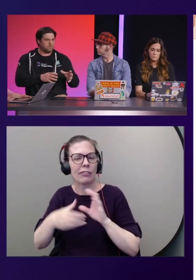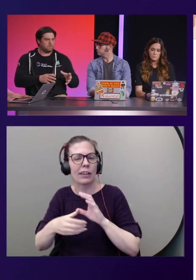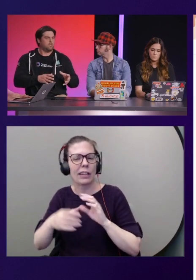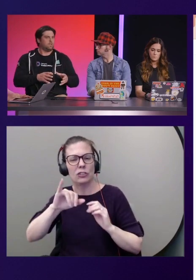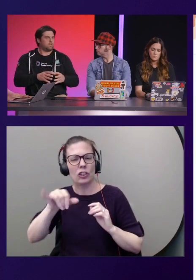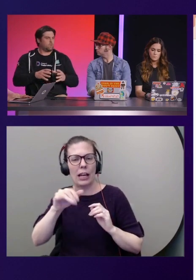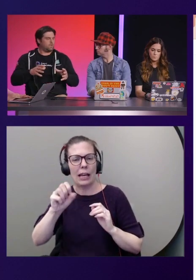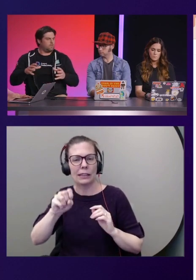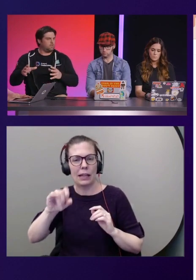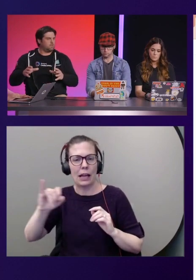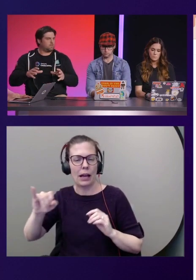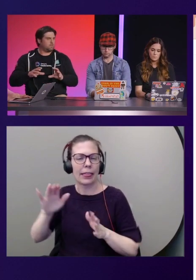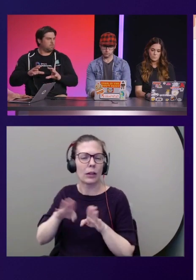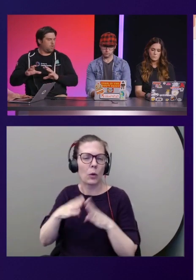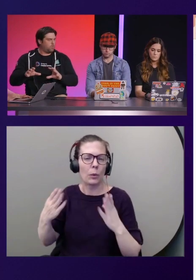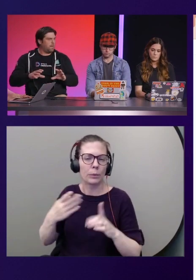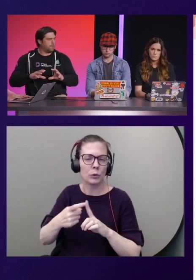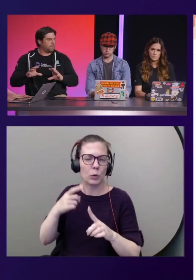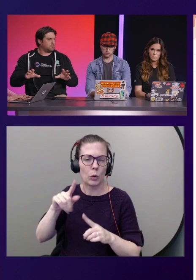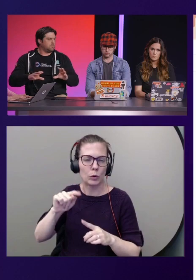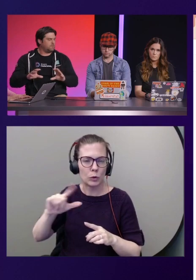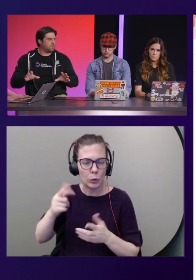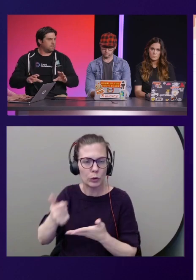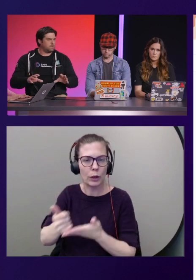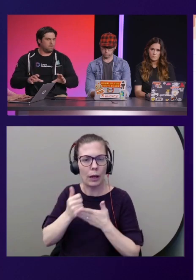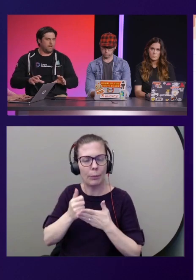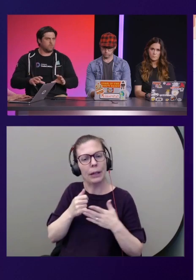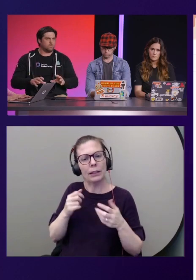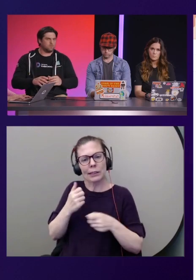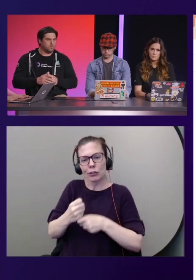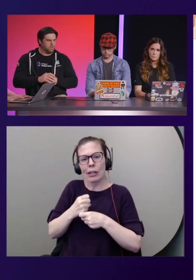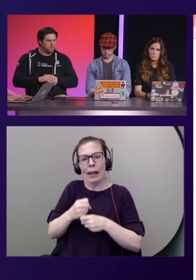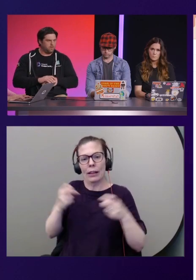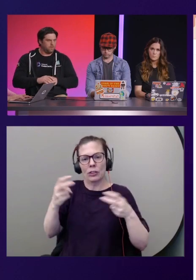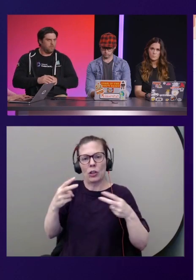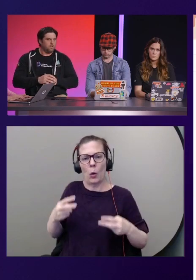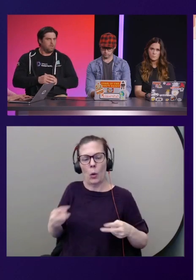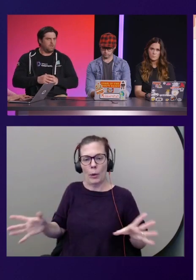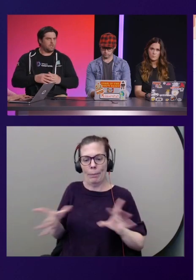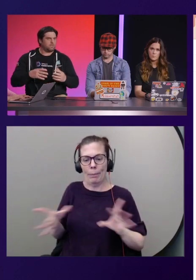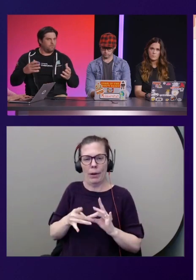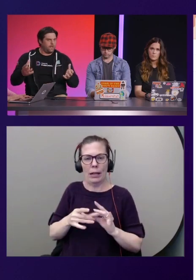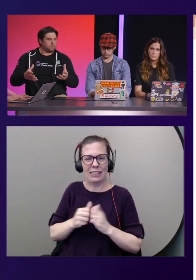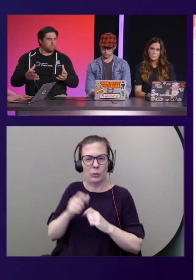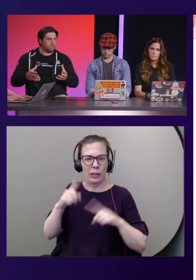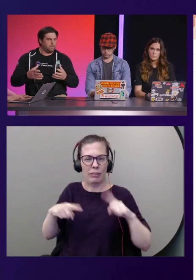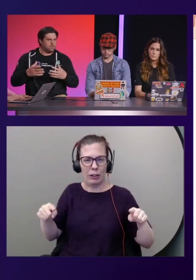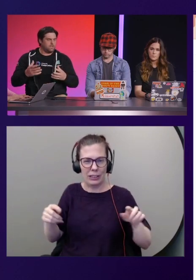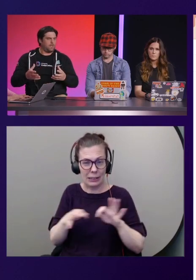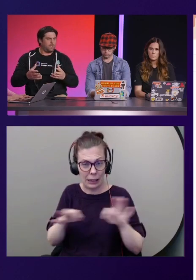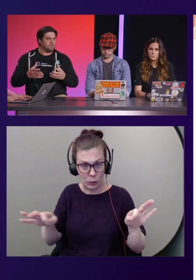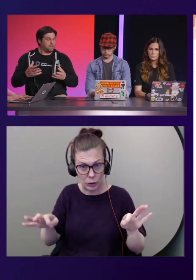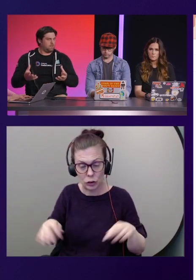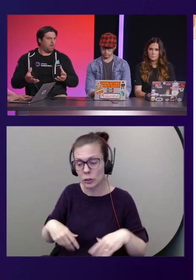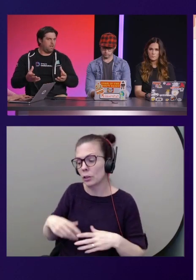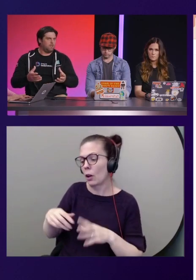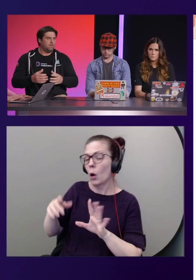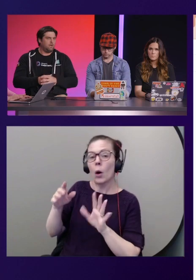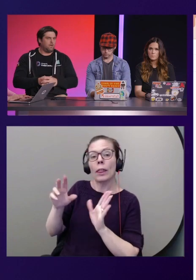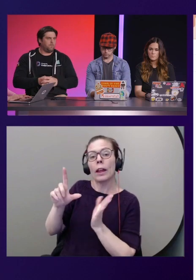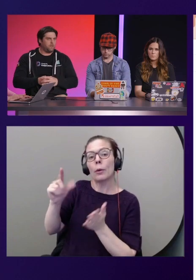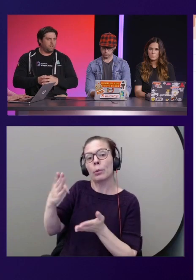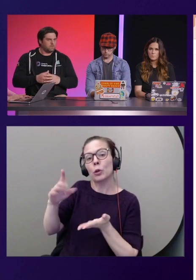helps us create these code bindings in these various languages. So the blueprint takes advantage of the CDK